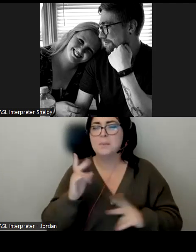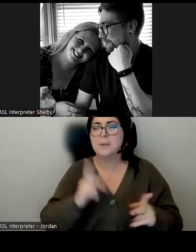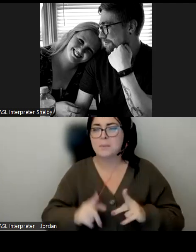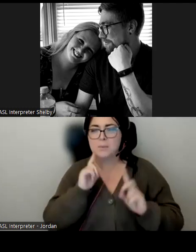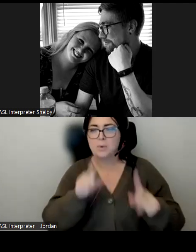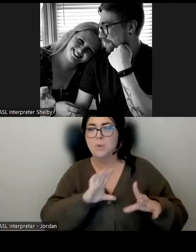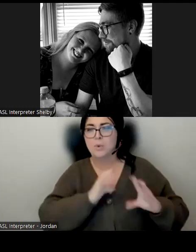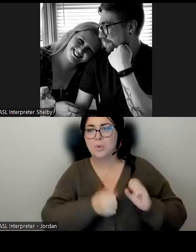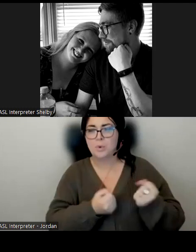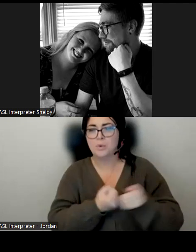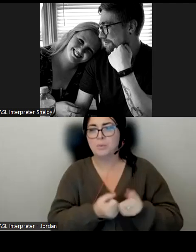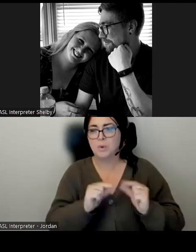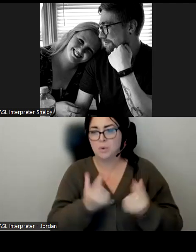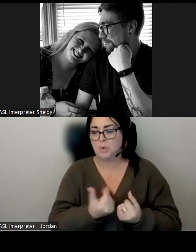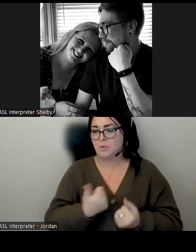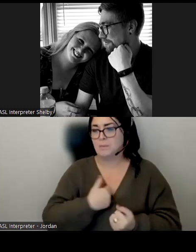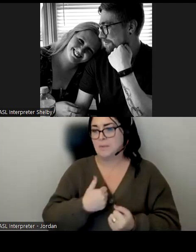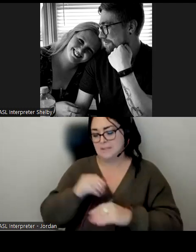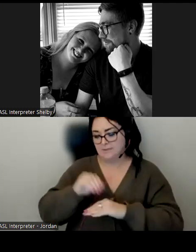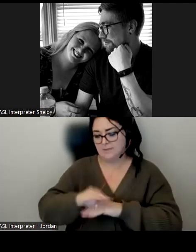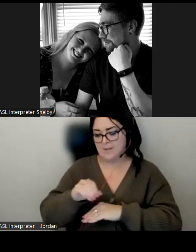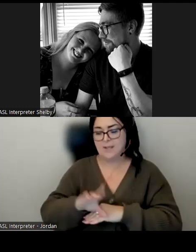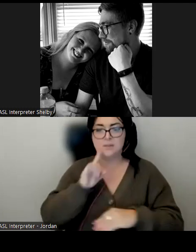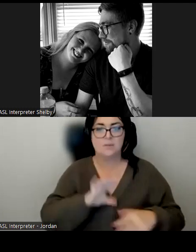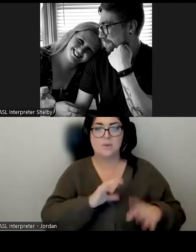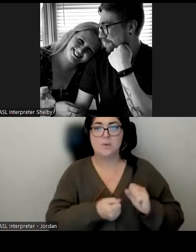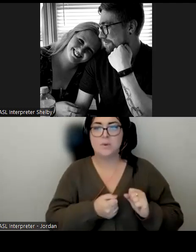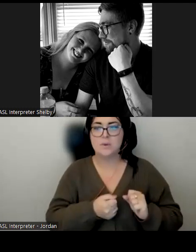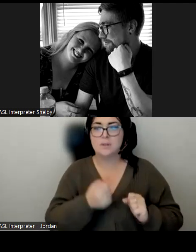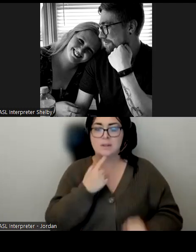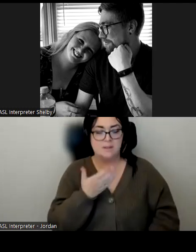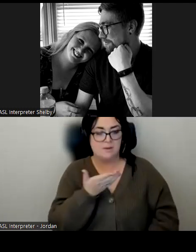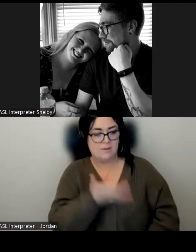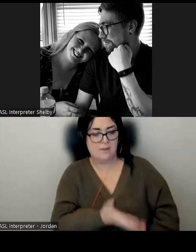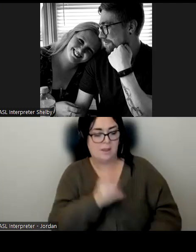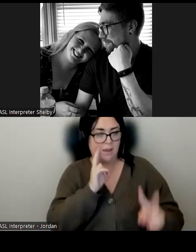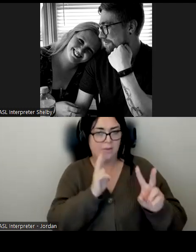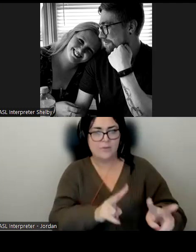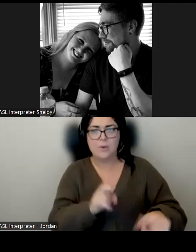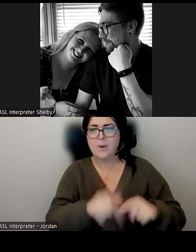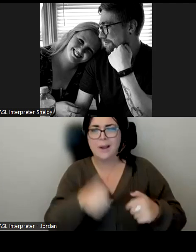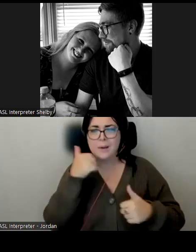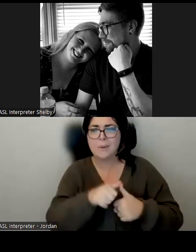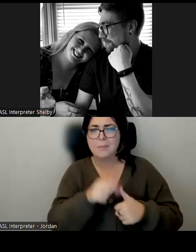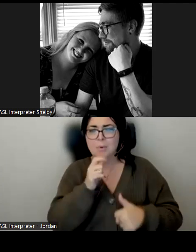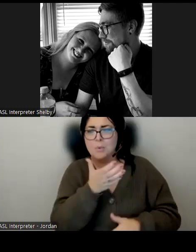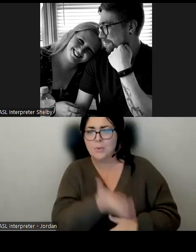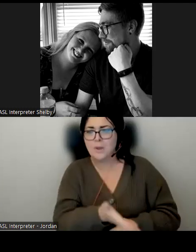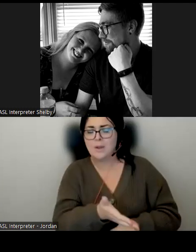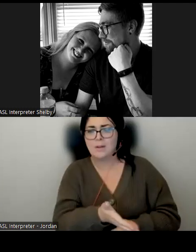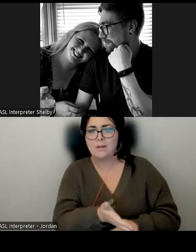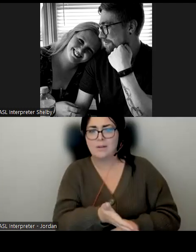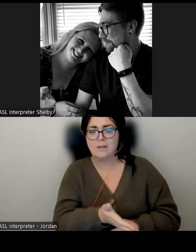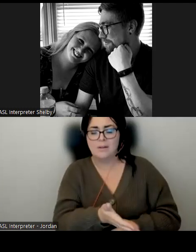people I talk to in grief counseling ask, I was at the funeral and I don't remember who was there. I feel